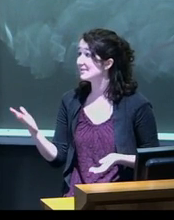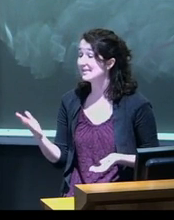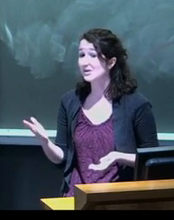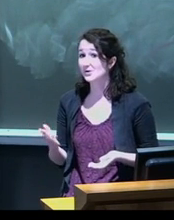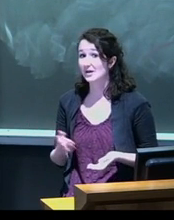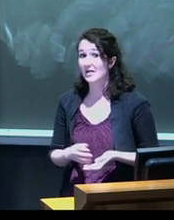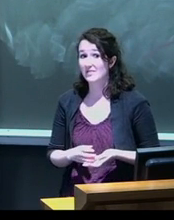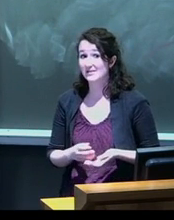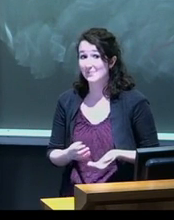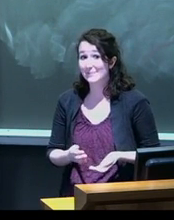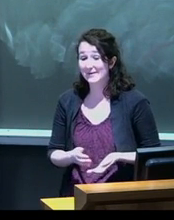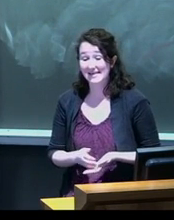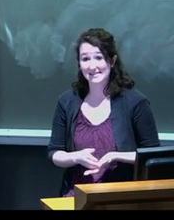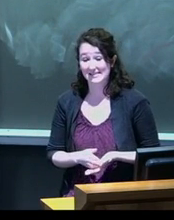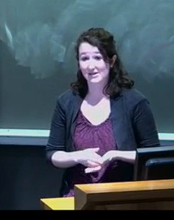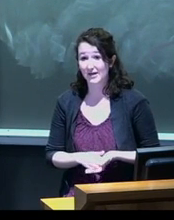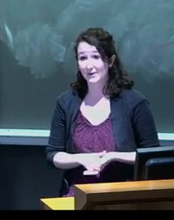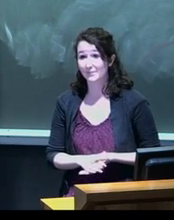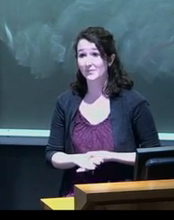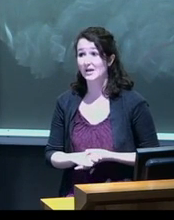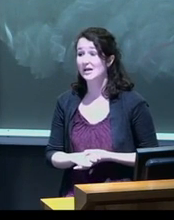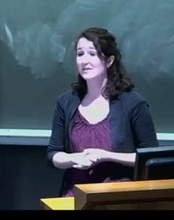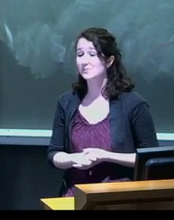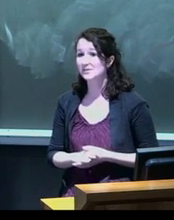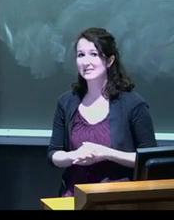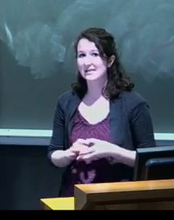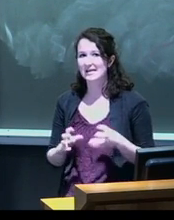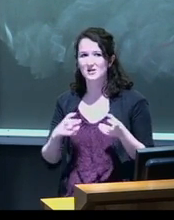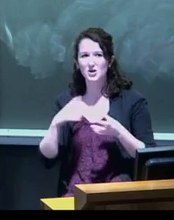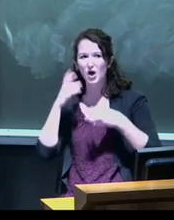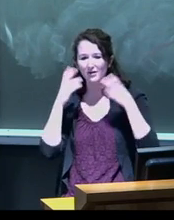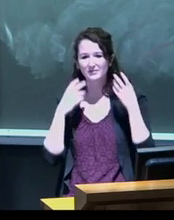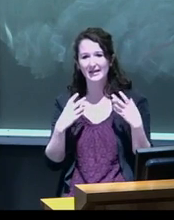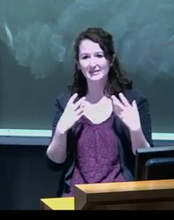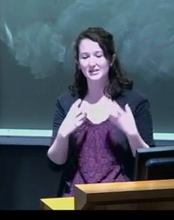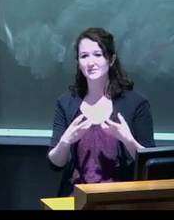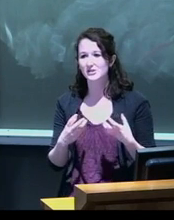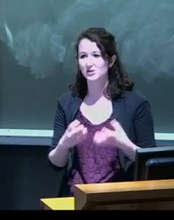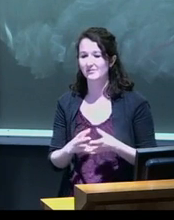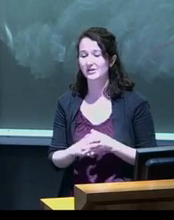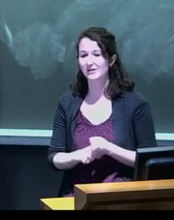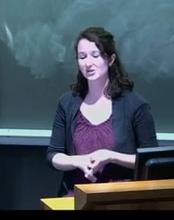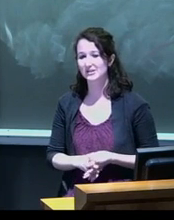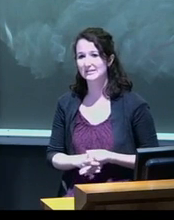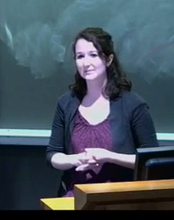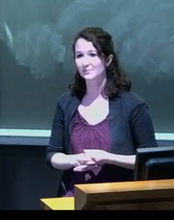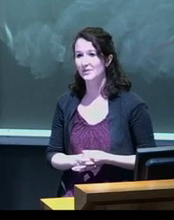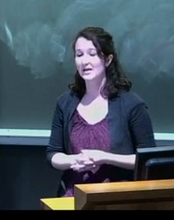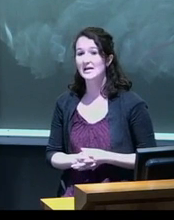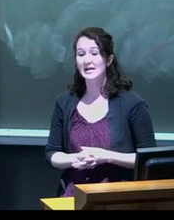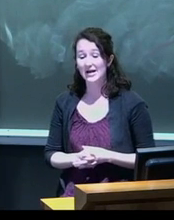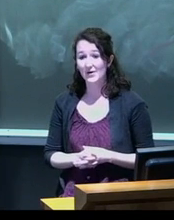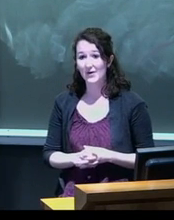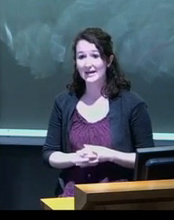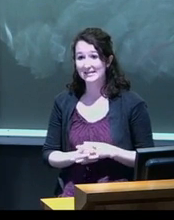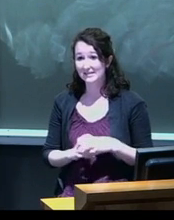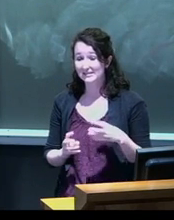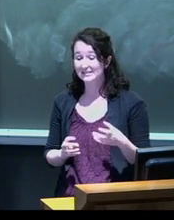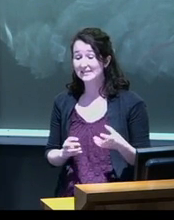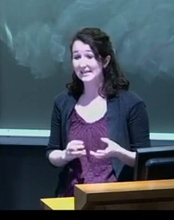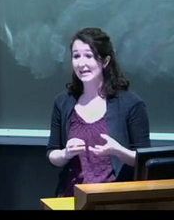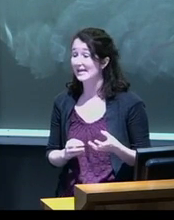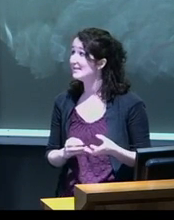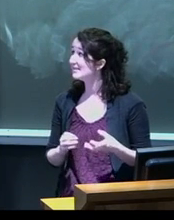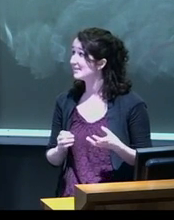as you can see here, this might be necessary. This presents a conflict of facial configurations. Now, I